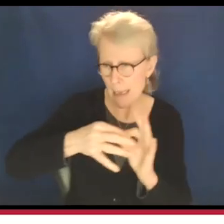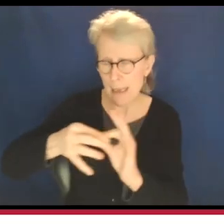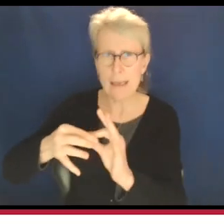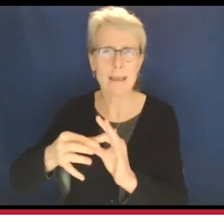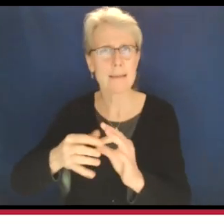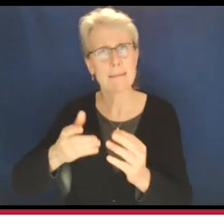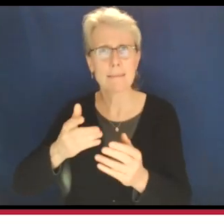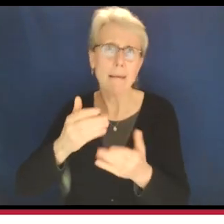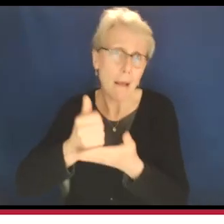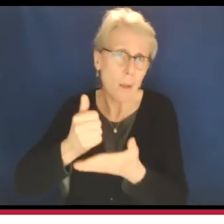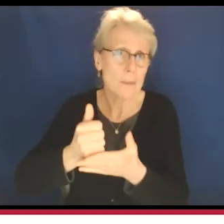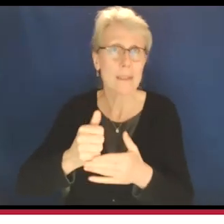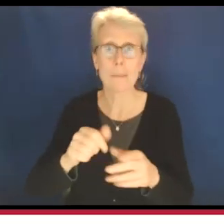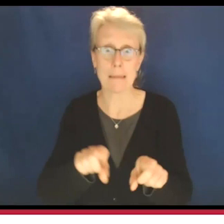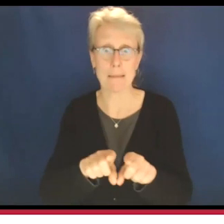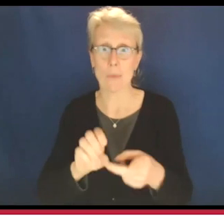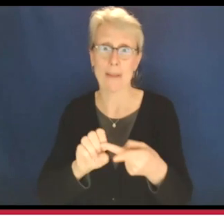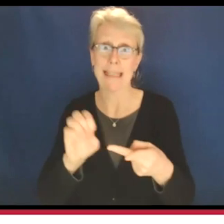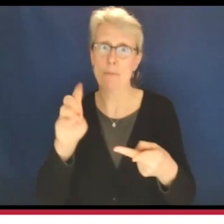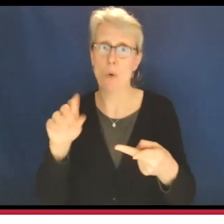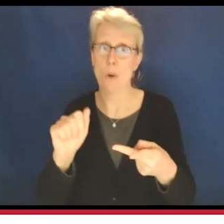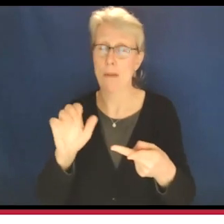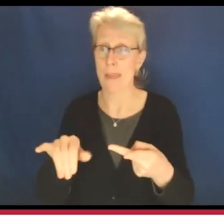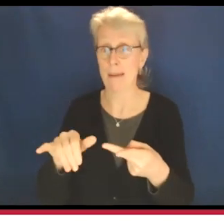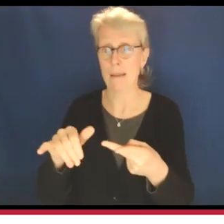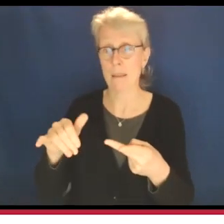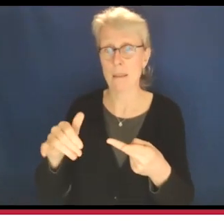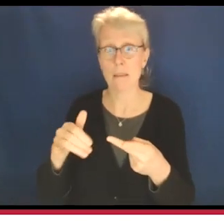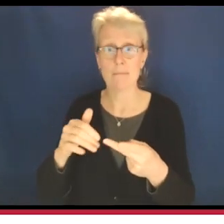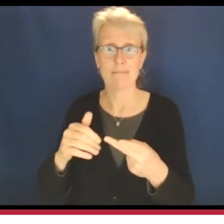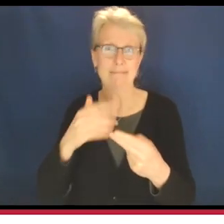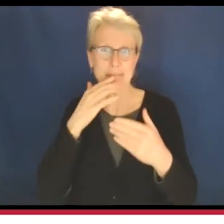incredibly important because of the nature of that disease.